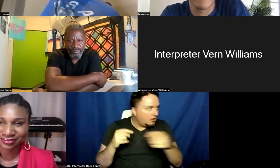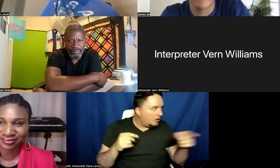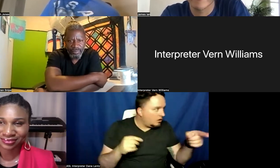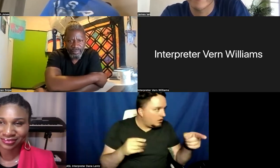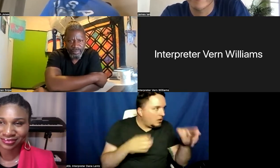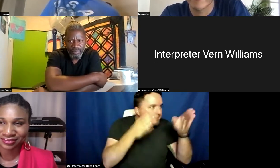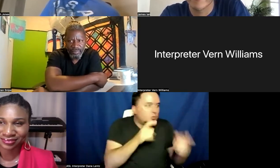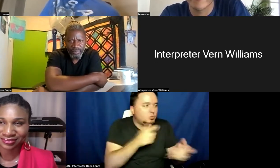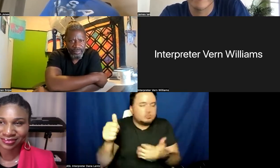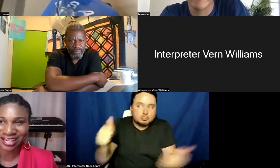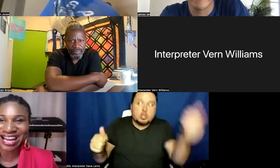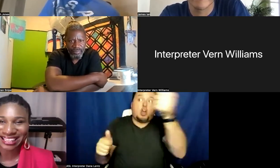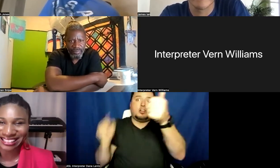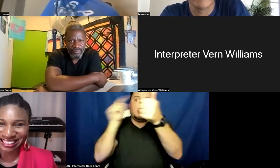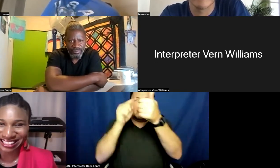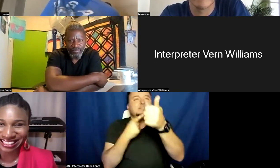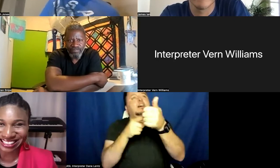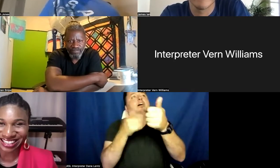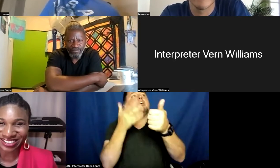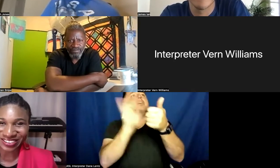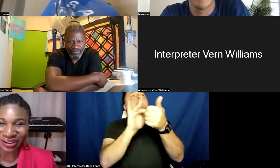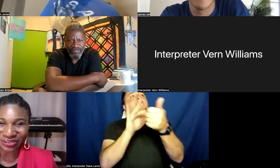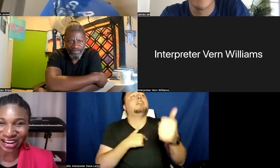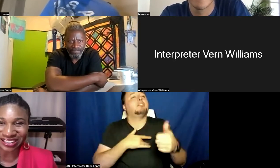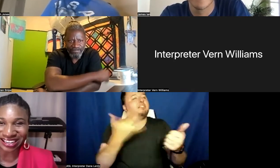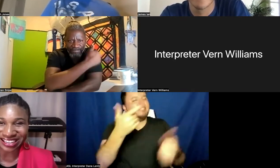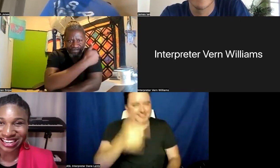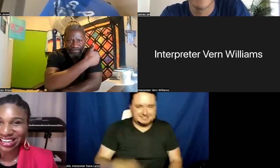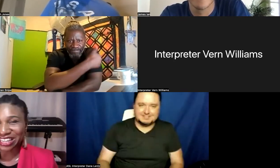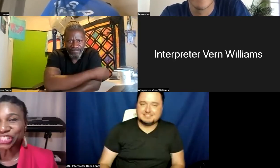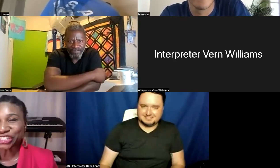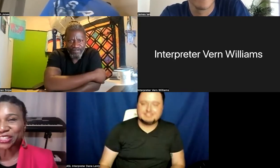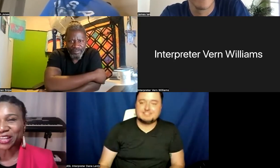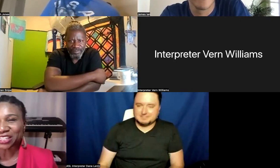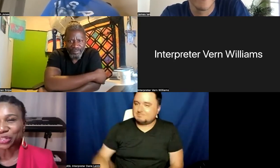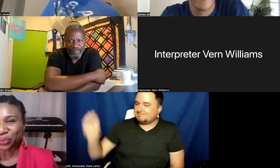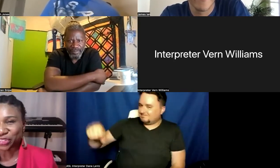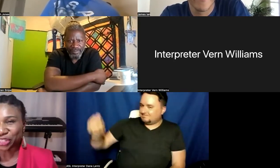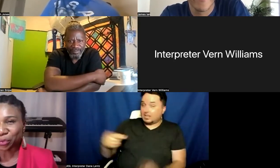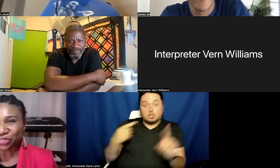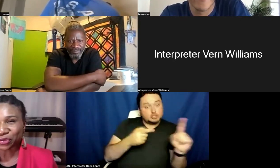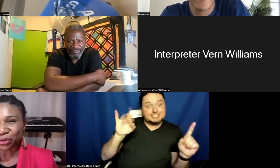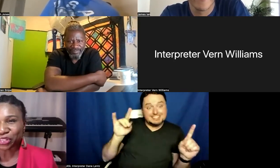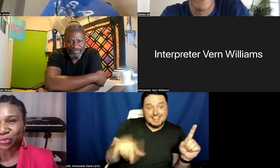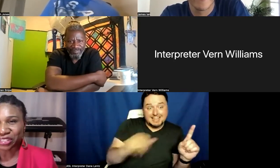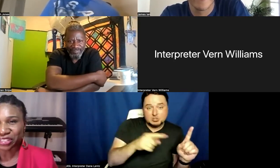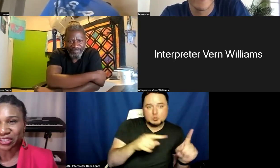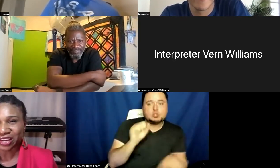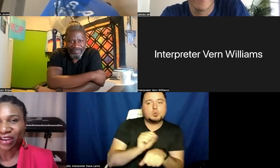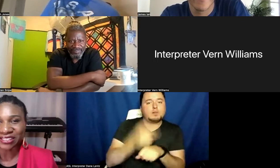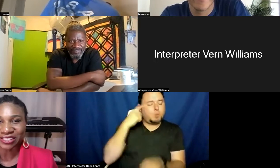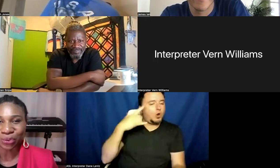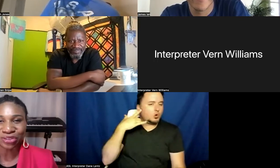the person that's in charge of them. There you go. And she did that too. She works for Golden Voice.